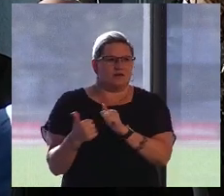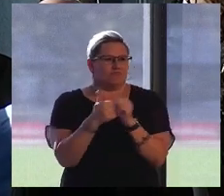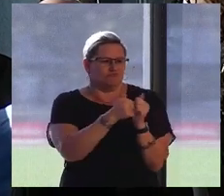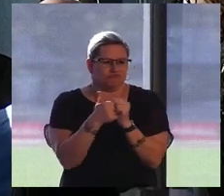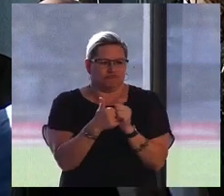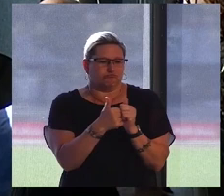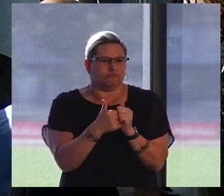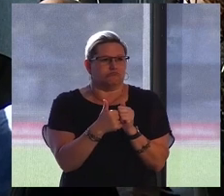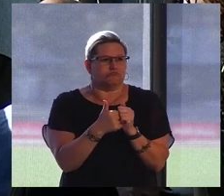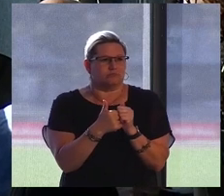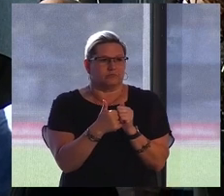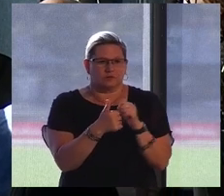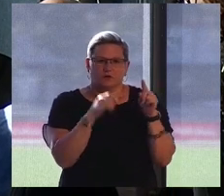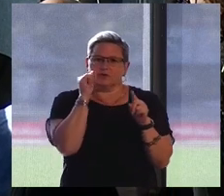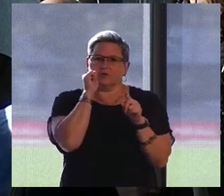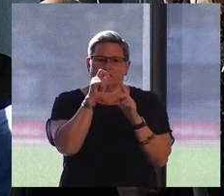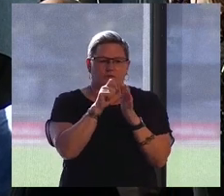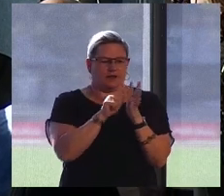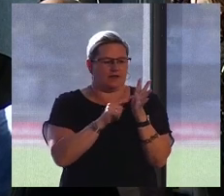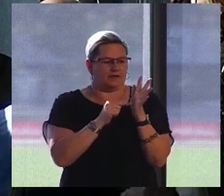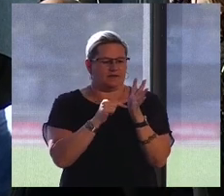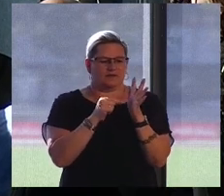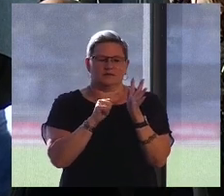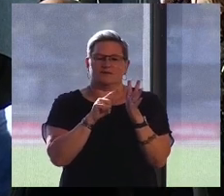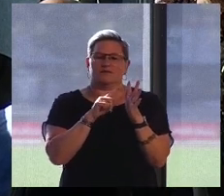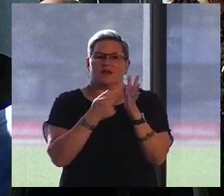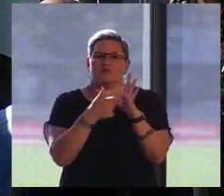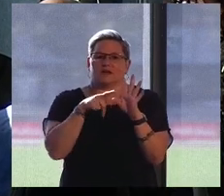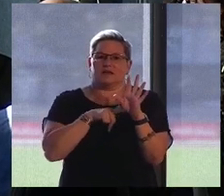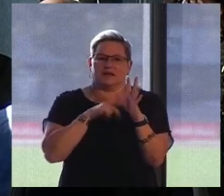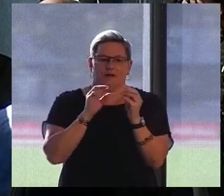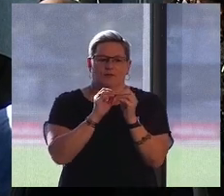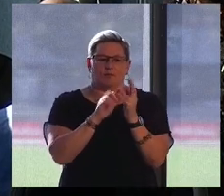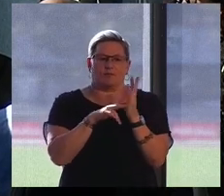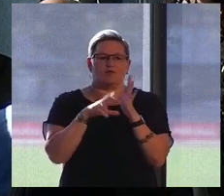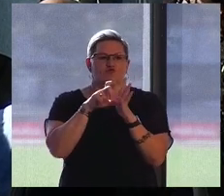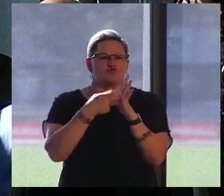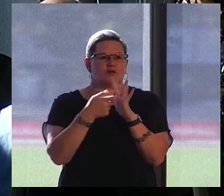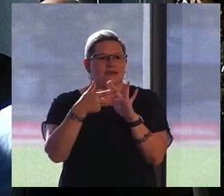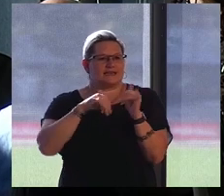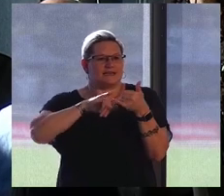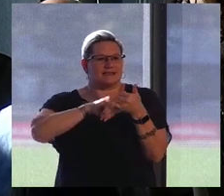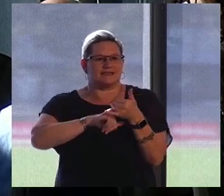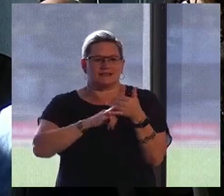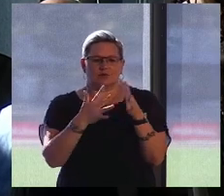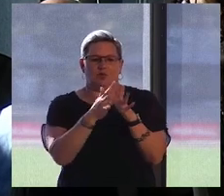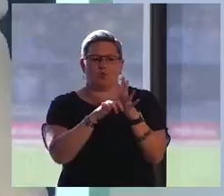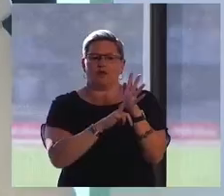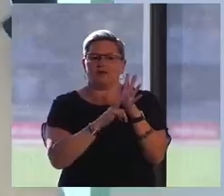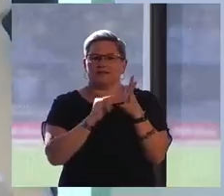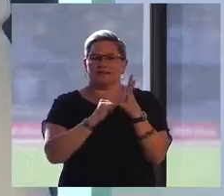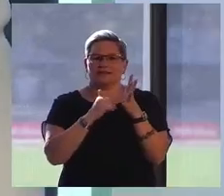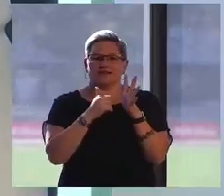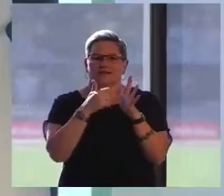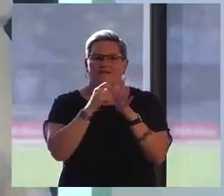the concept of planetary boundaries that the late Will Steffen, who was a great friend, had worked on to emphasise that,